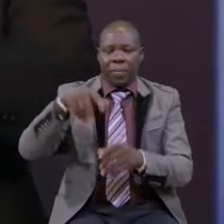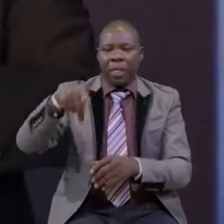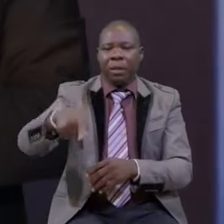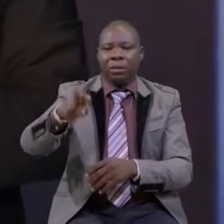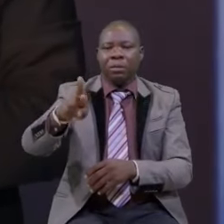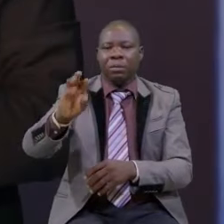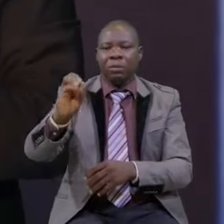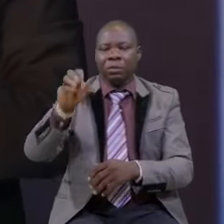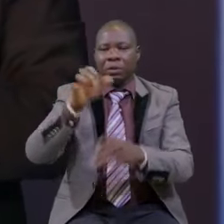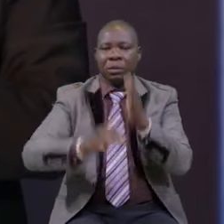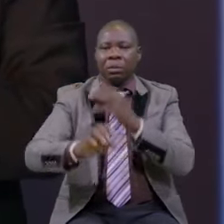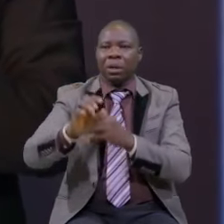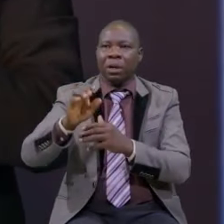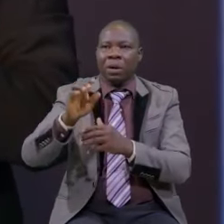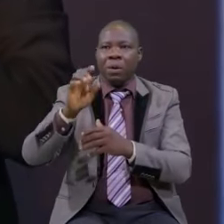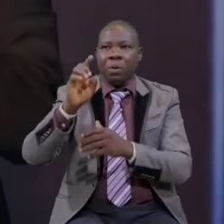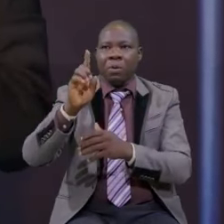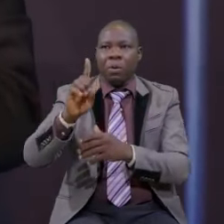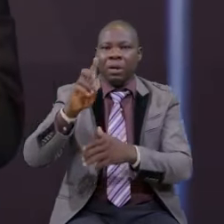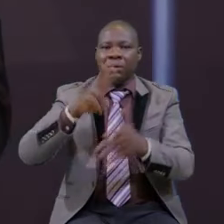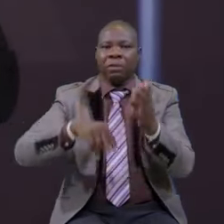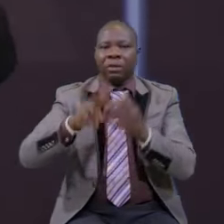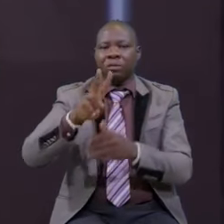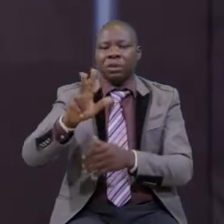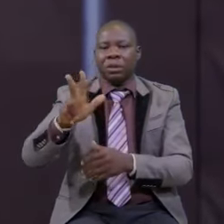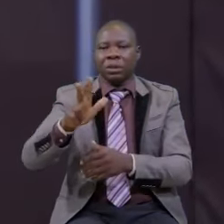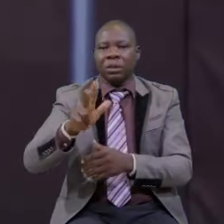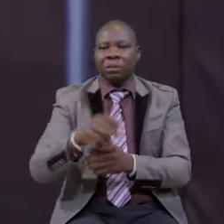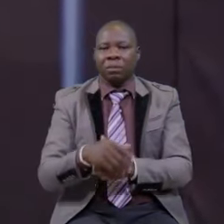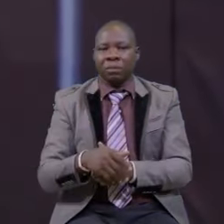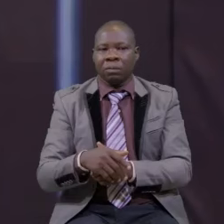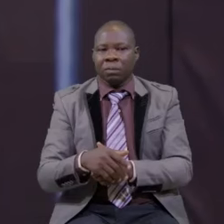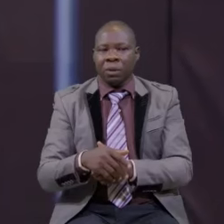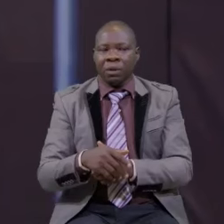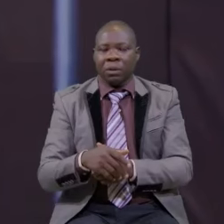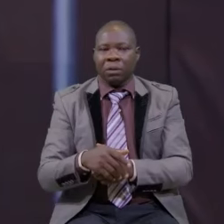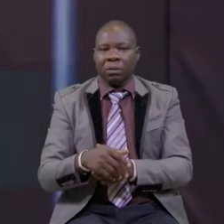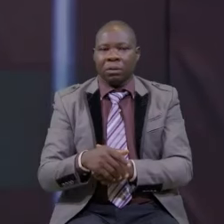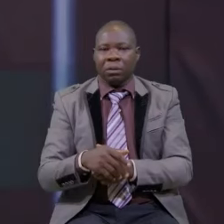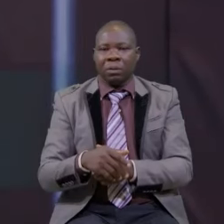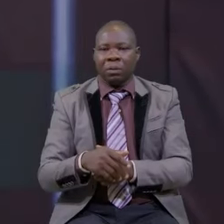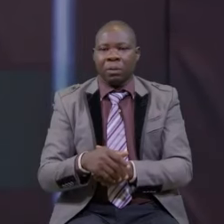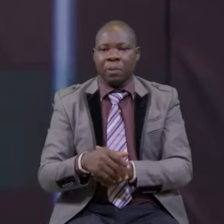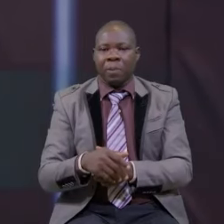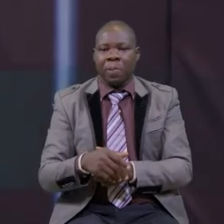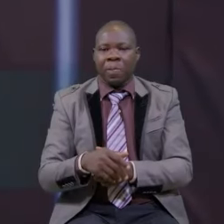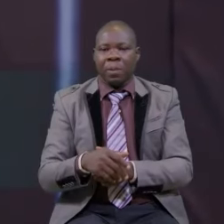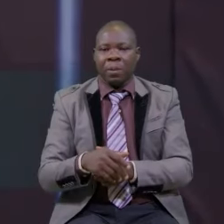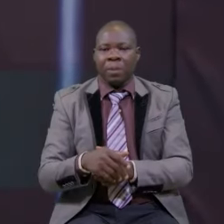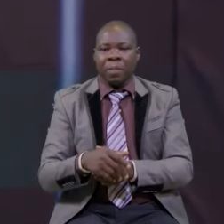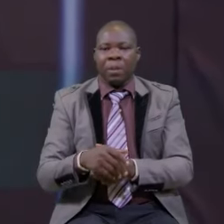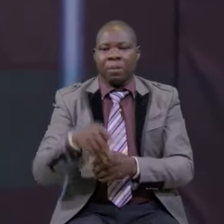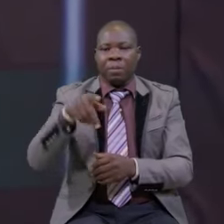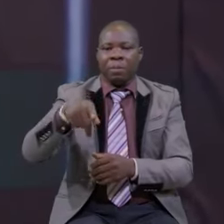you at my reproof. Behold, I will pour out my